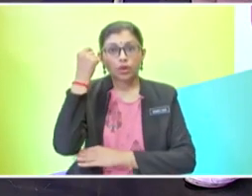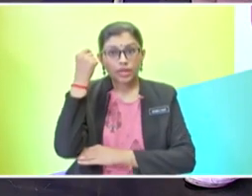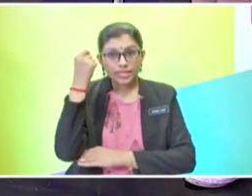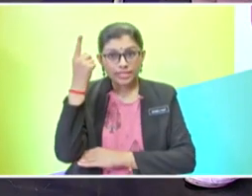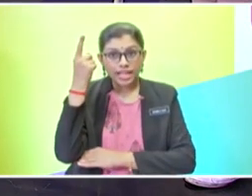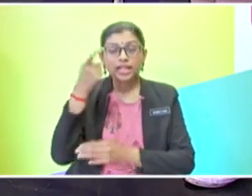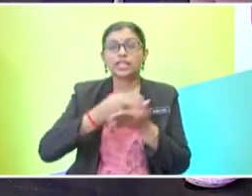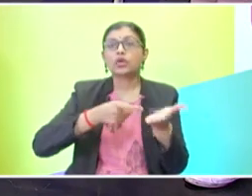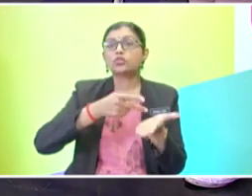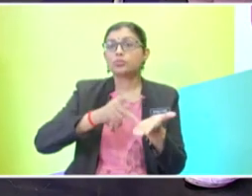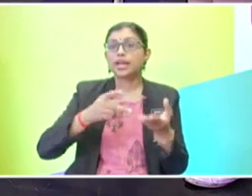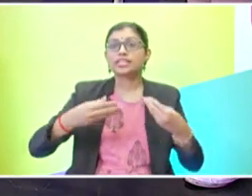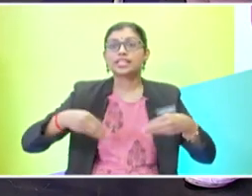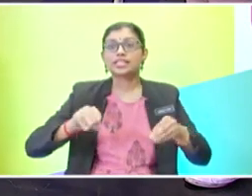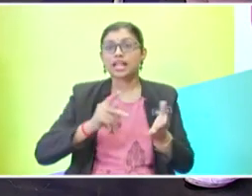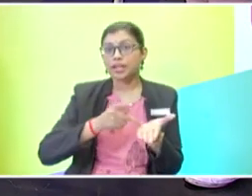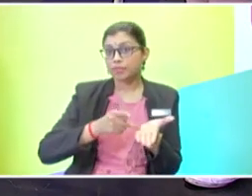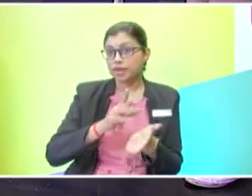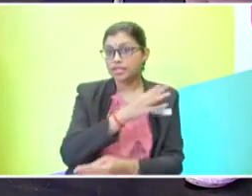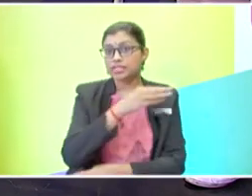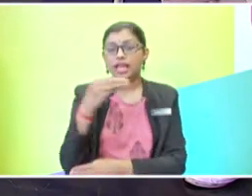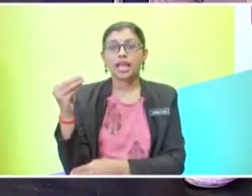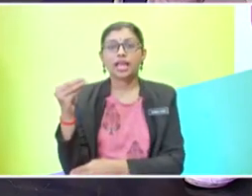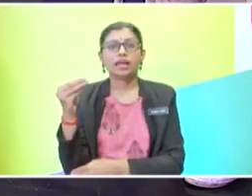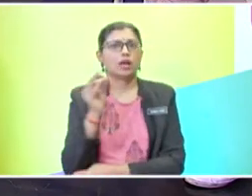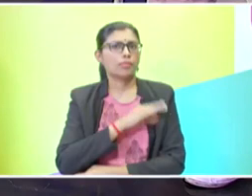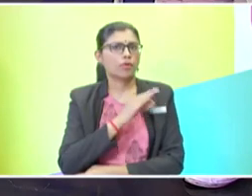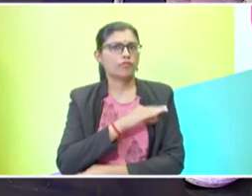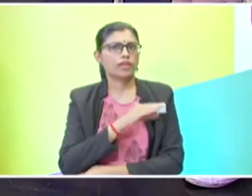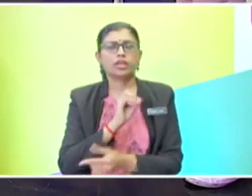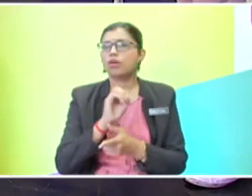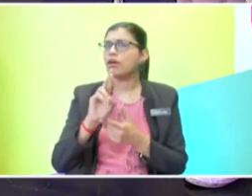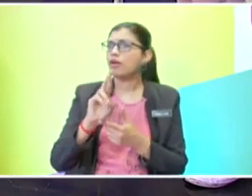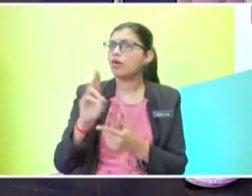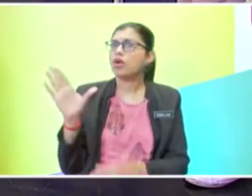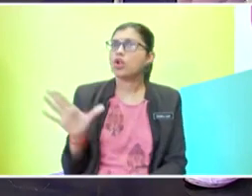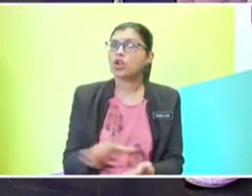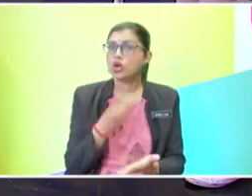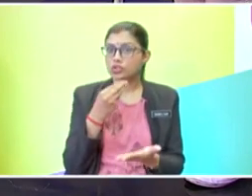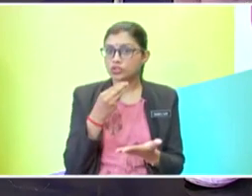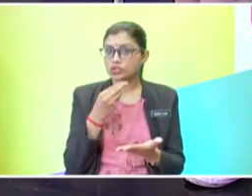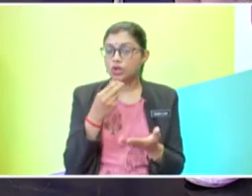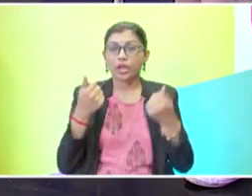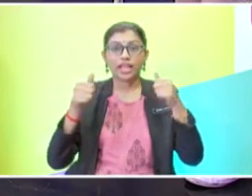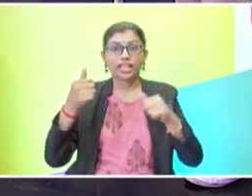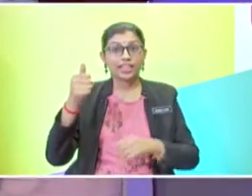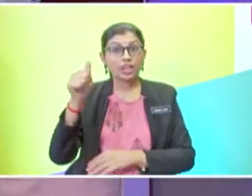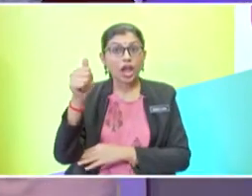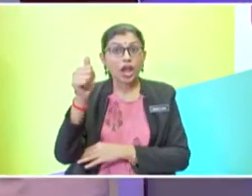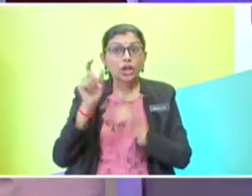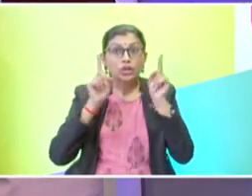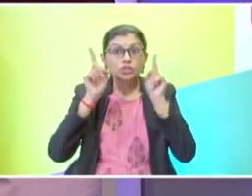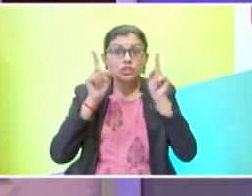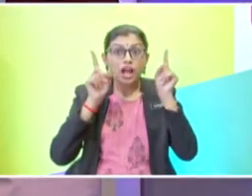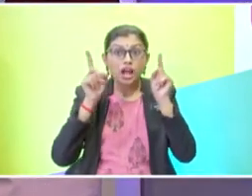profit and loss, okay? Yes. Thank you for your understanding. And how many stars do I get for completing another this? Another 10 stars for Sean. 10 stars for me and